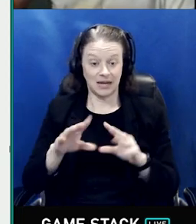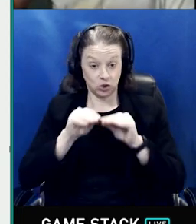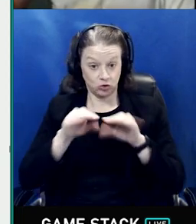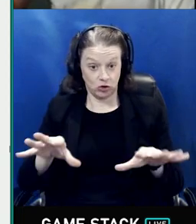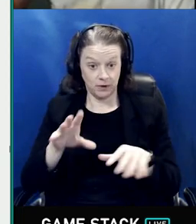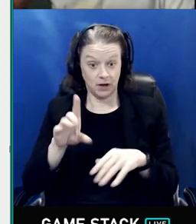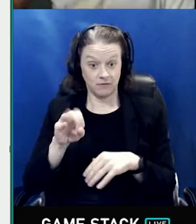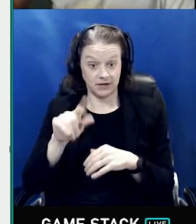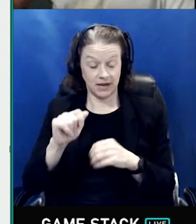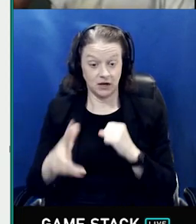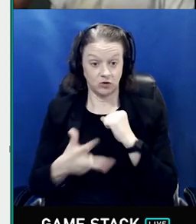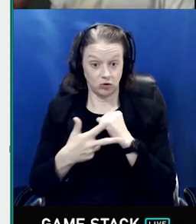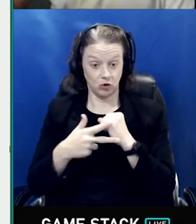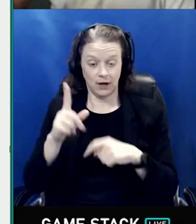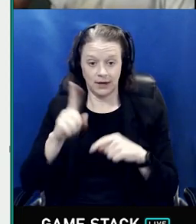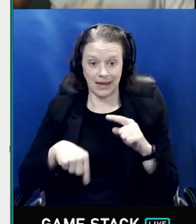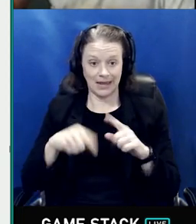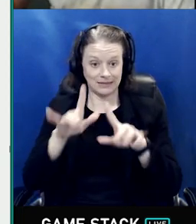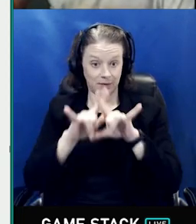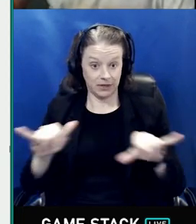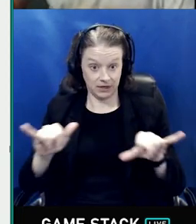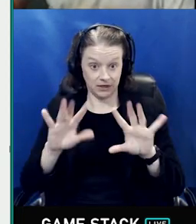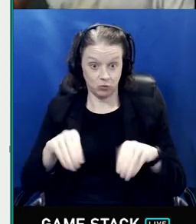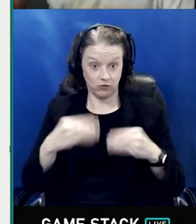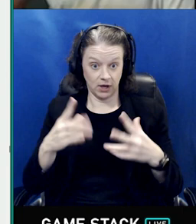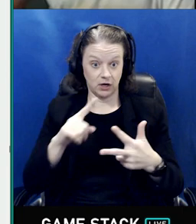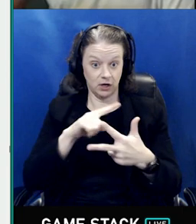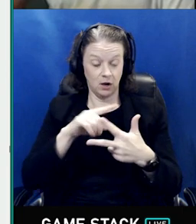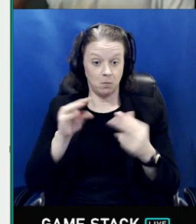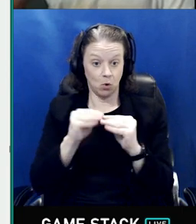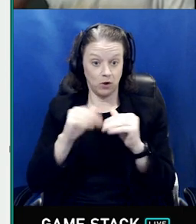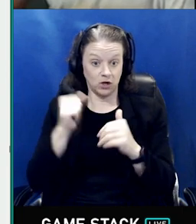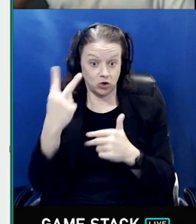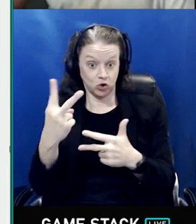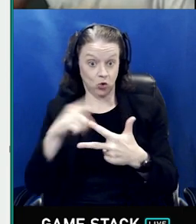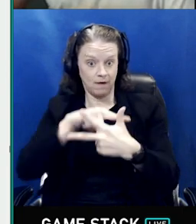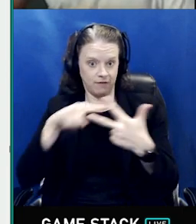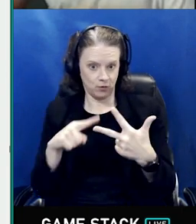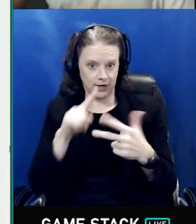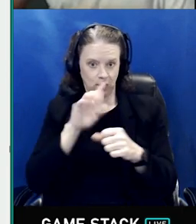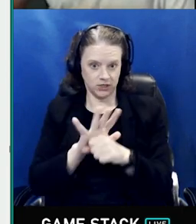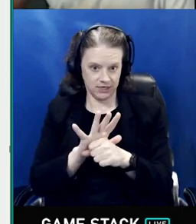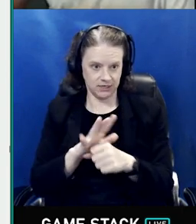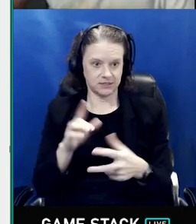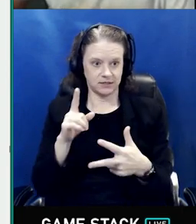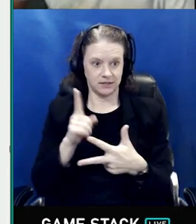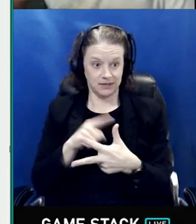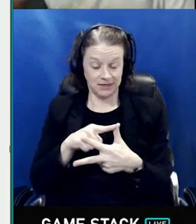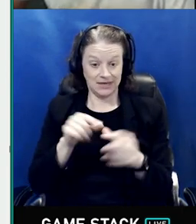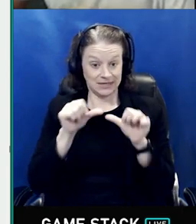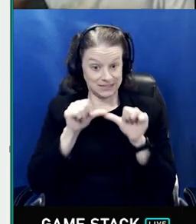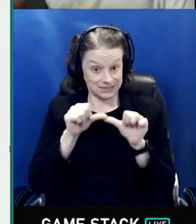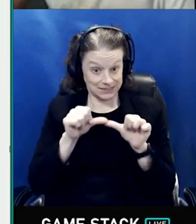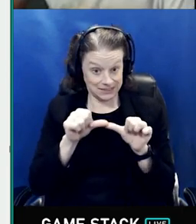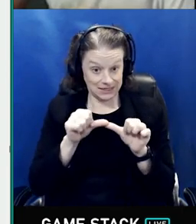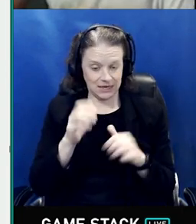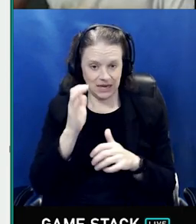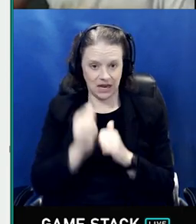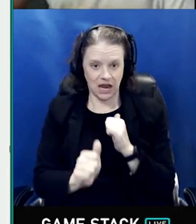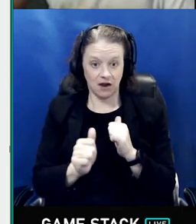provide more than two out of the following three guarantees. Consistency, so every read receives the most recent write or an